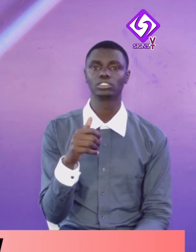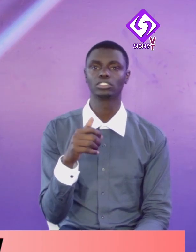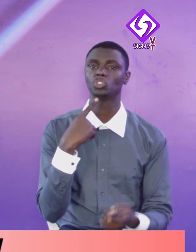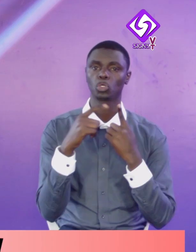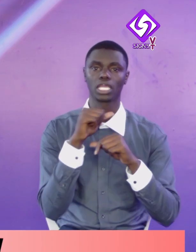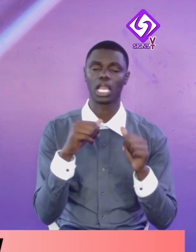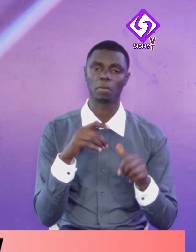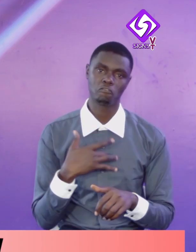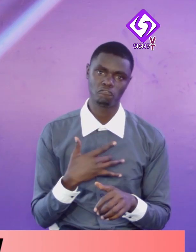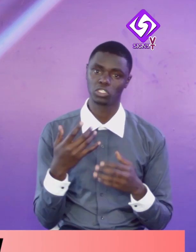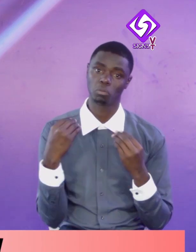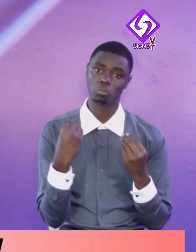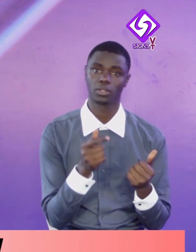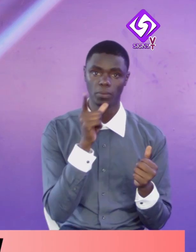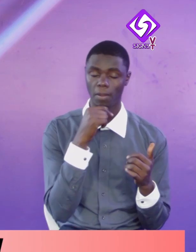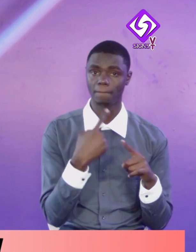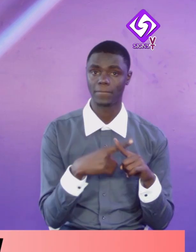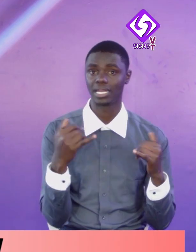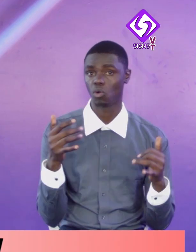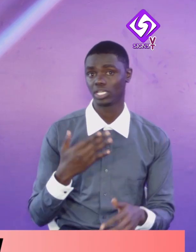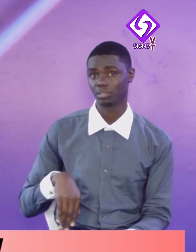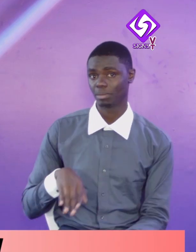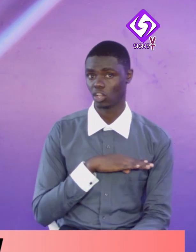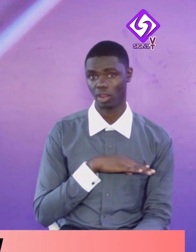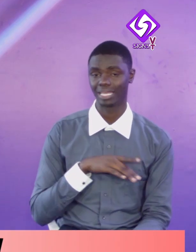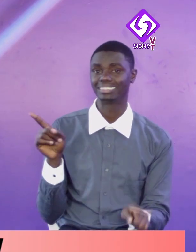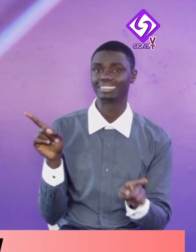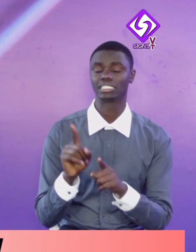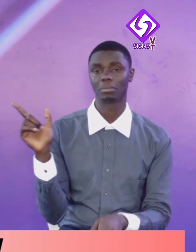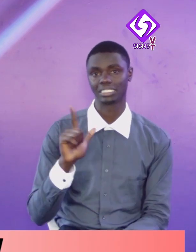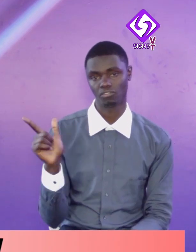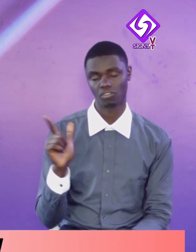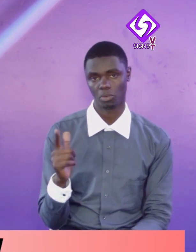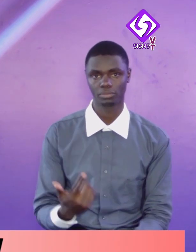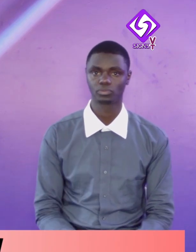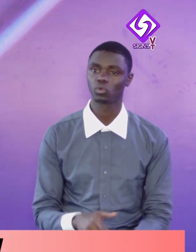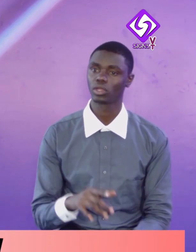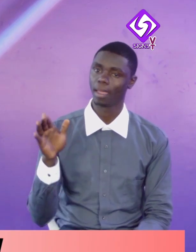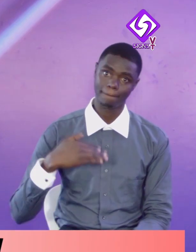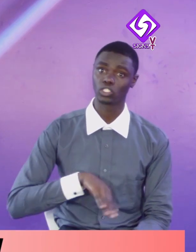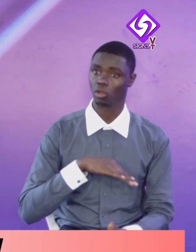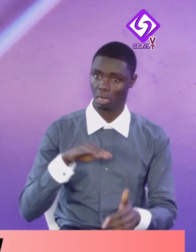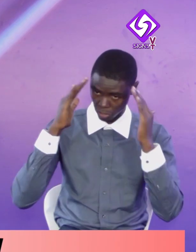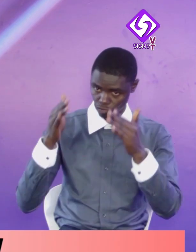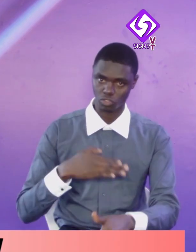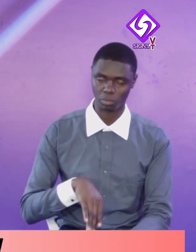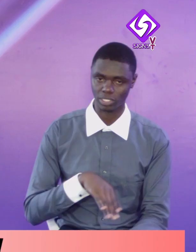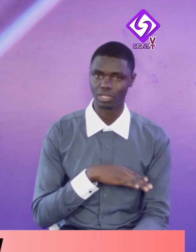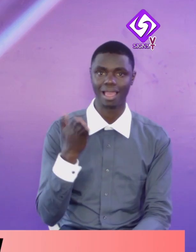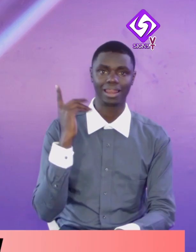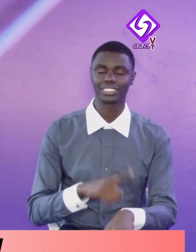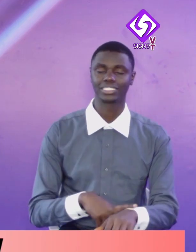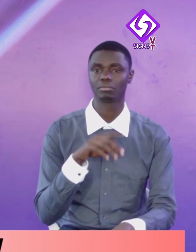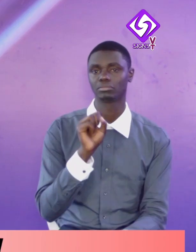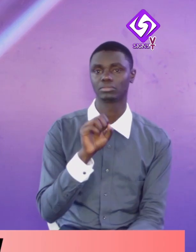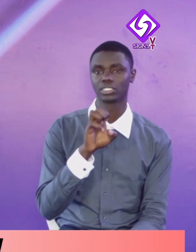Because you are beaten, but this is now Barcelona. It is the same as Liverpool. Yeah, let's talk about Barcelona. Yeah, the last time